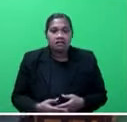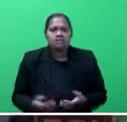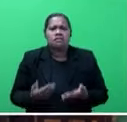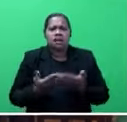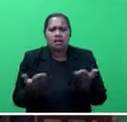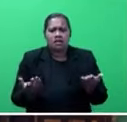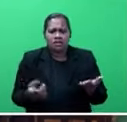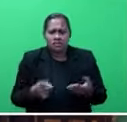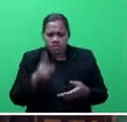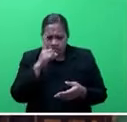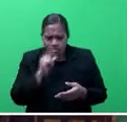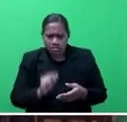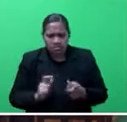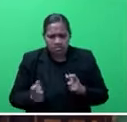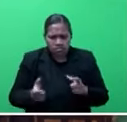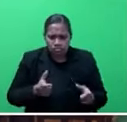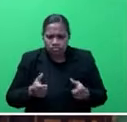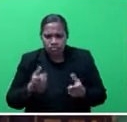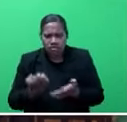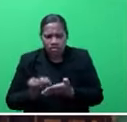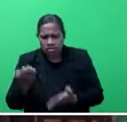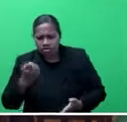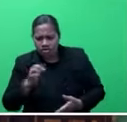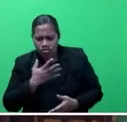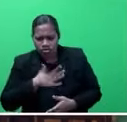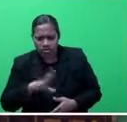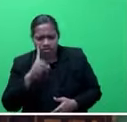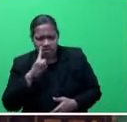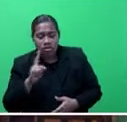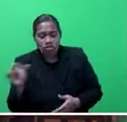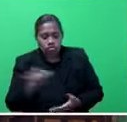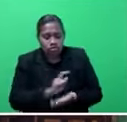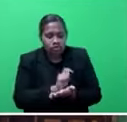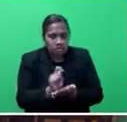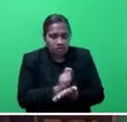run an economy and people don't want to reveal that? You have to be transparent in that.